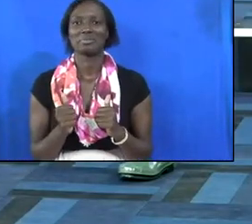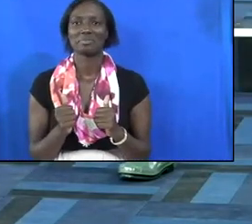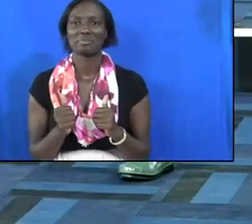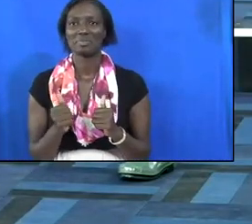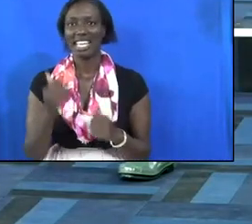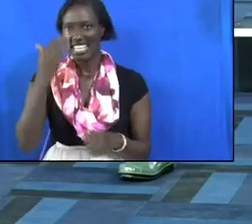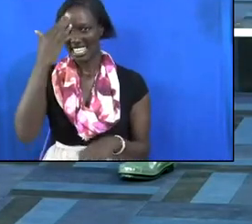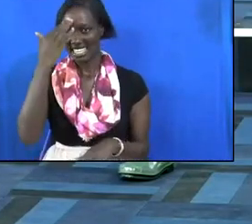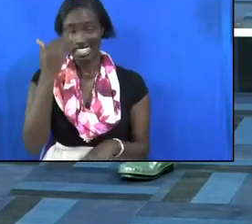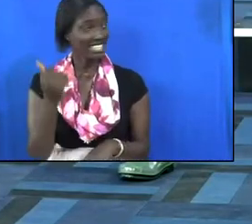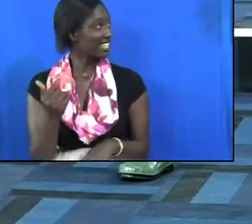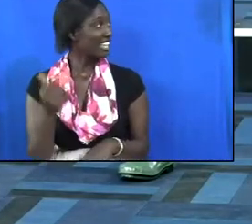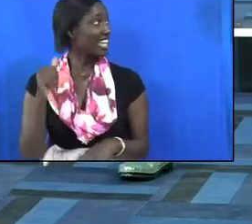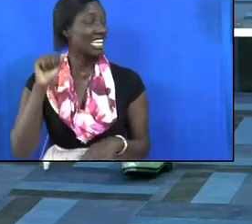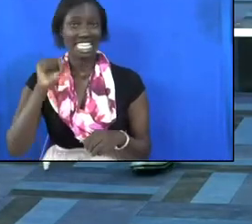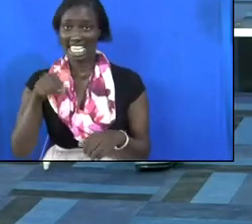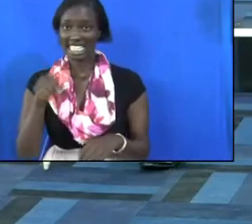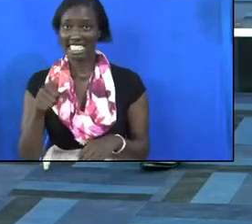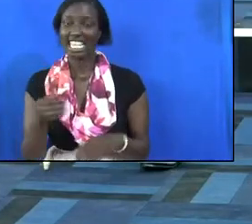Yes.